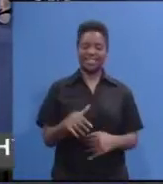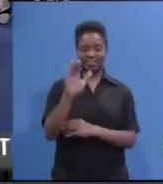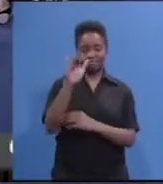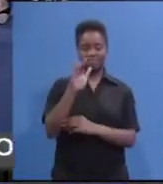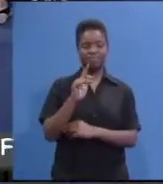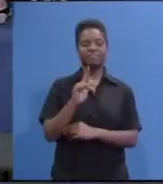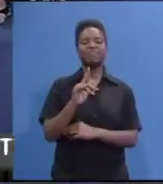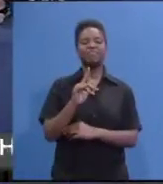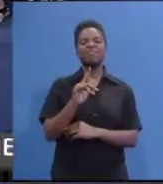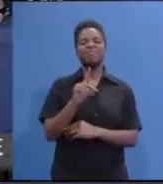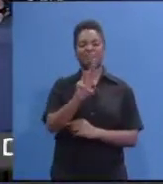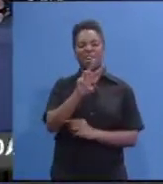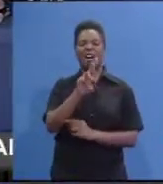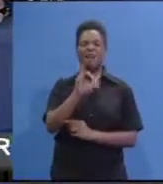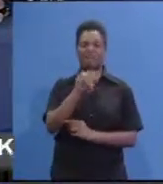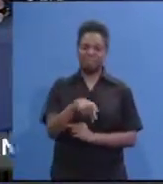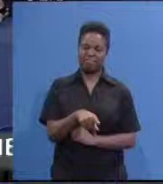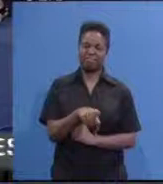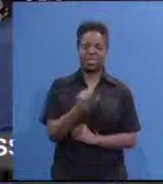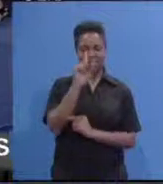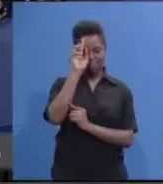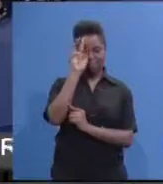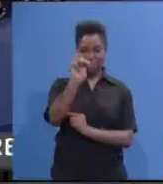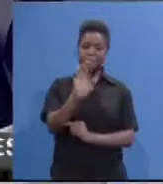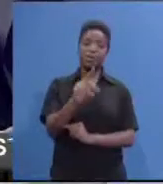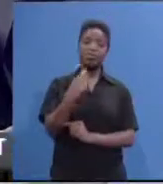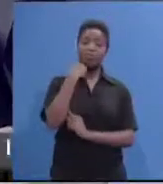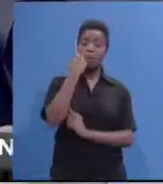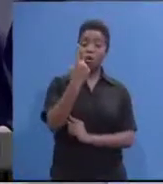kahle, and remember to join us again tomorrow night, Criselda.